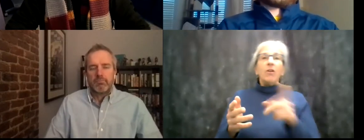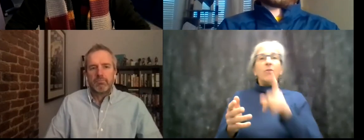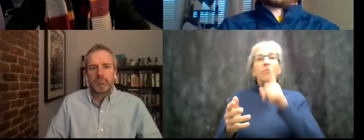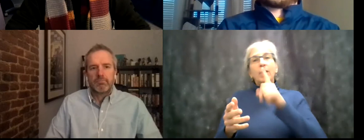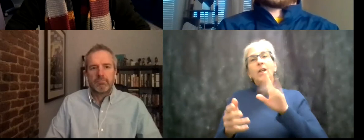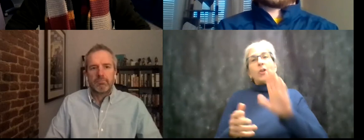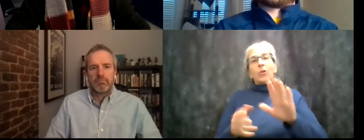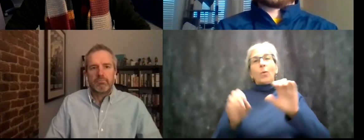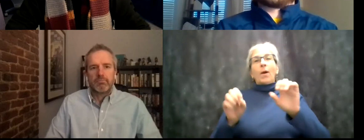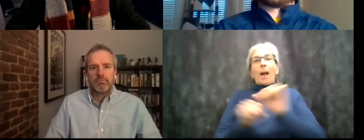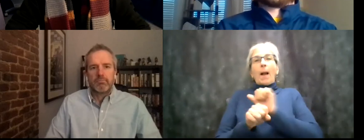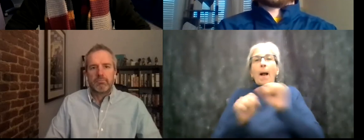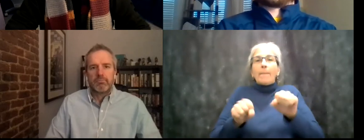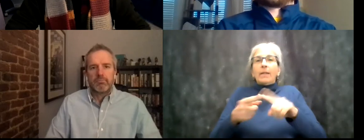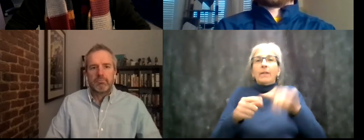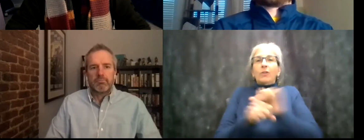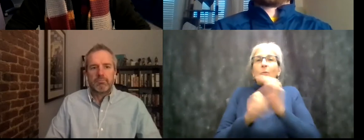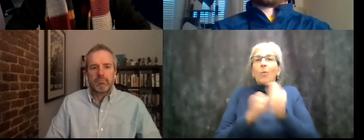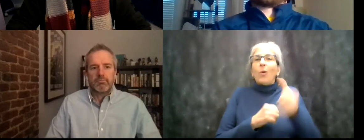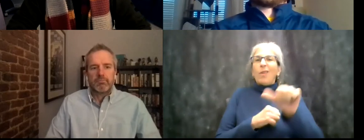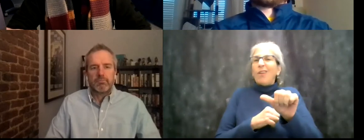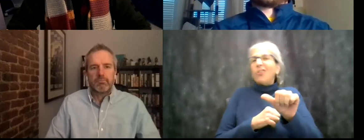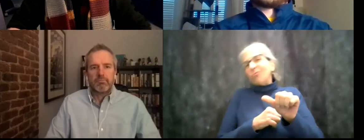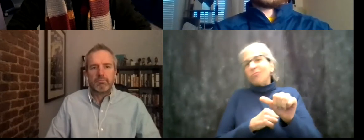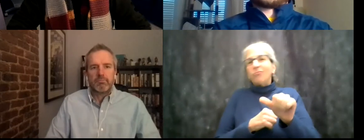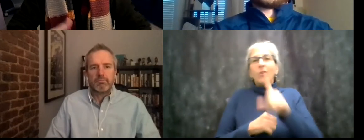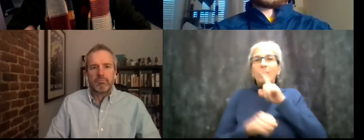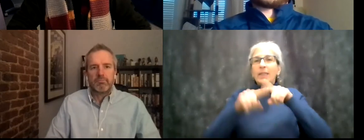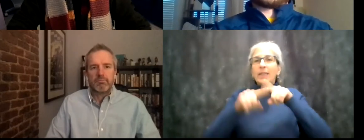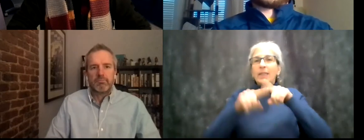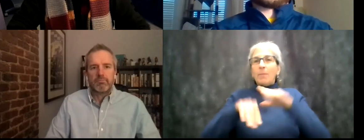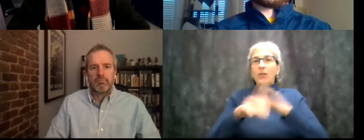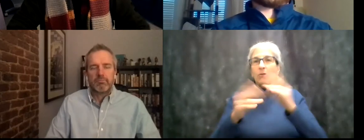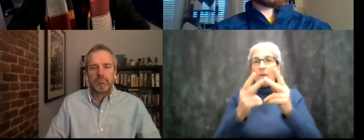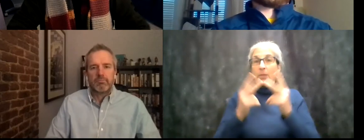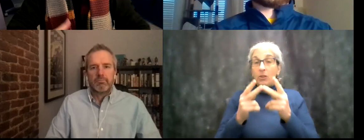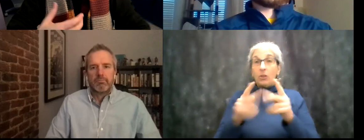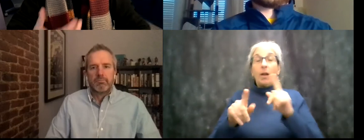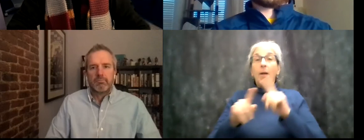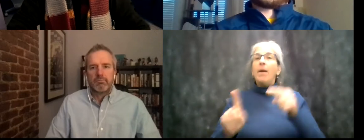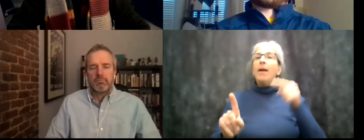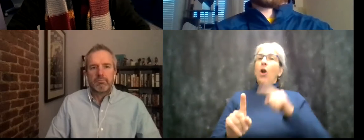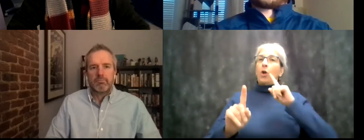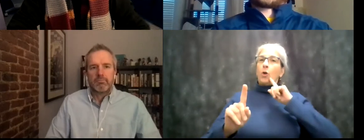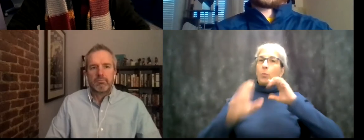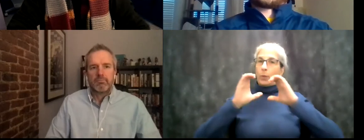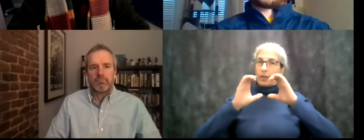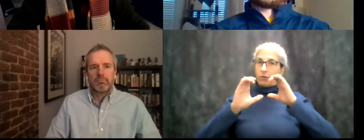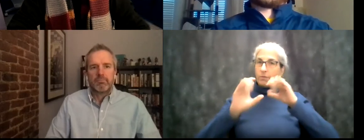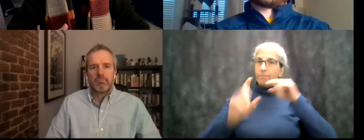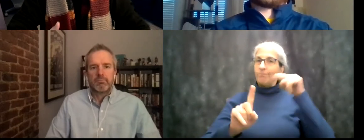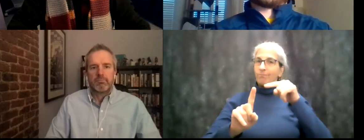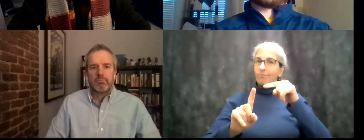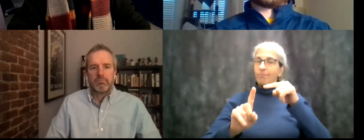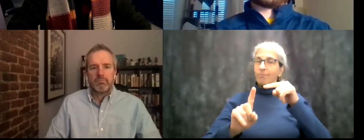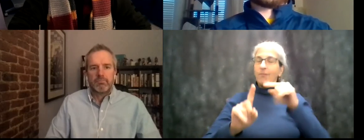on the position. But ultimately, it comes back to that. It's a communication thing, right? They're looking for somebody to